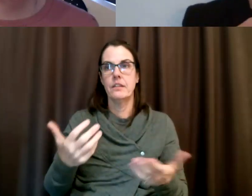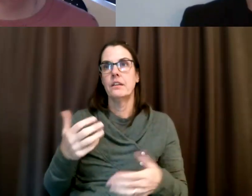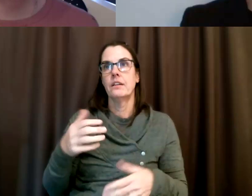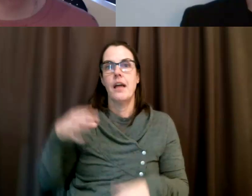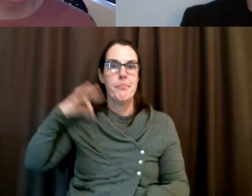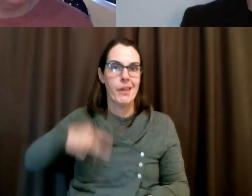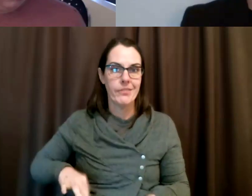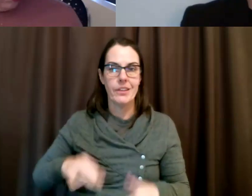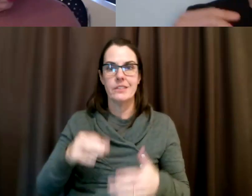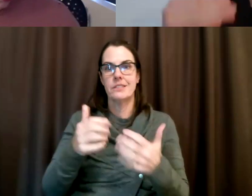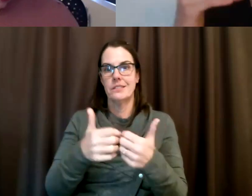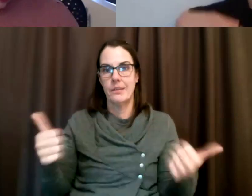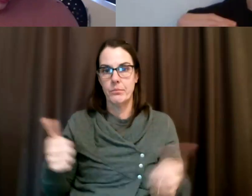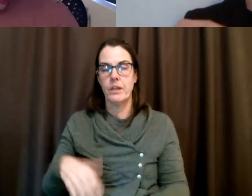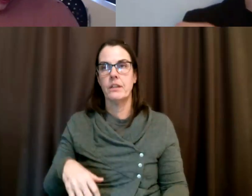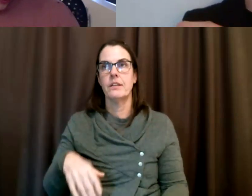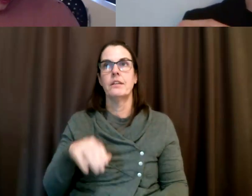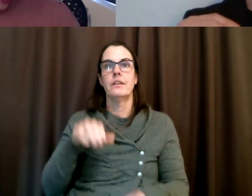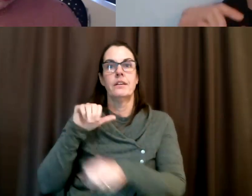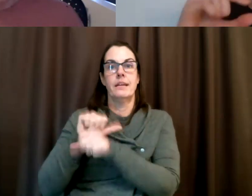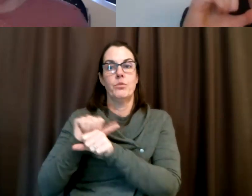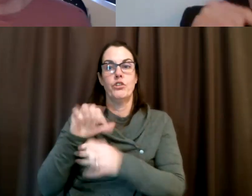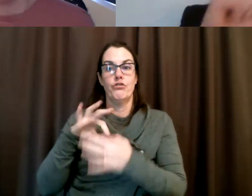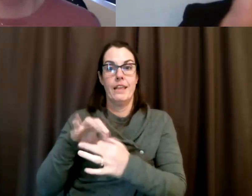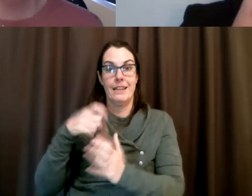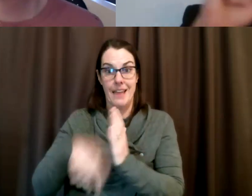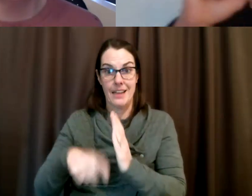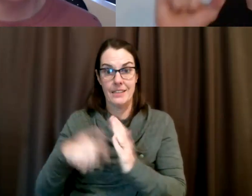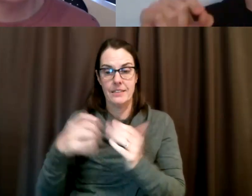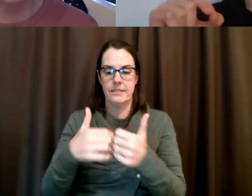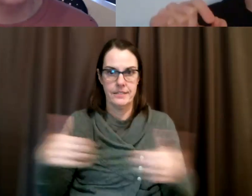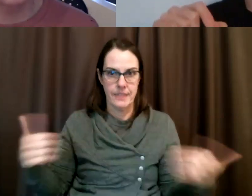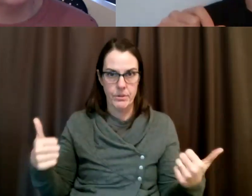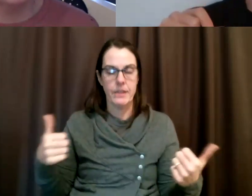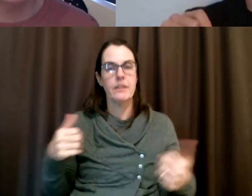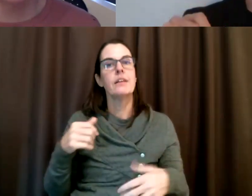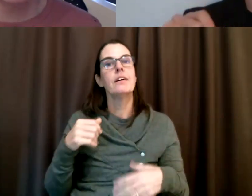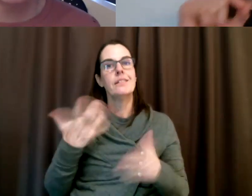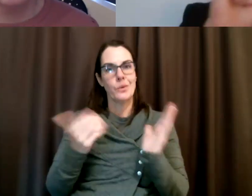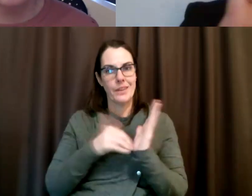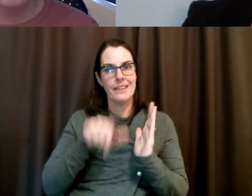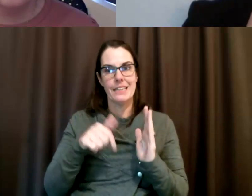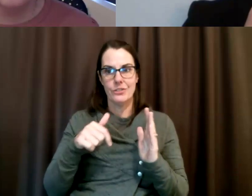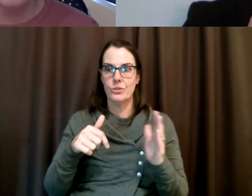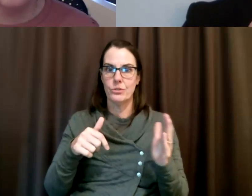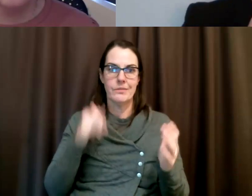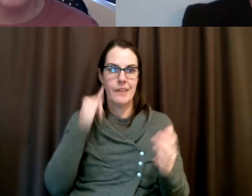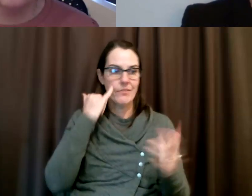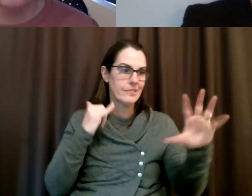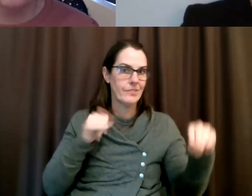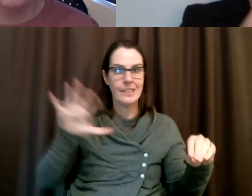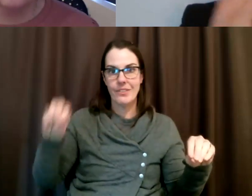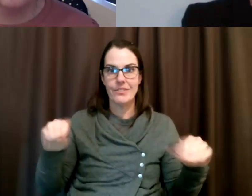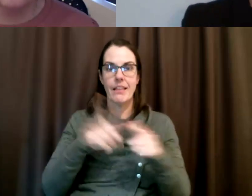employer related taxes. These need to be broken down according to that apportionment, right? So 50% of